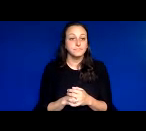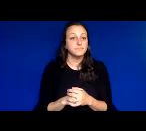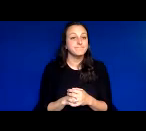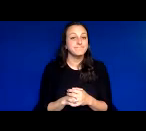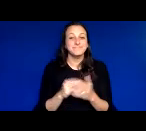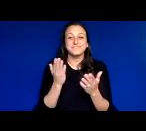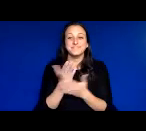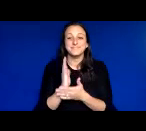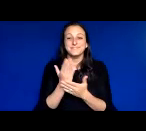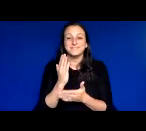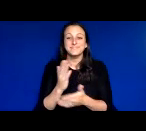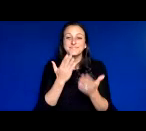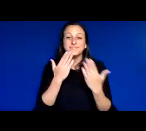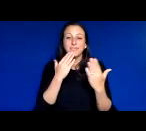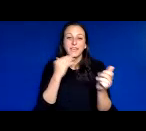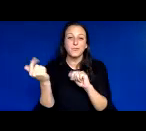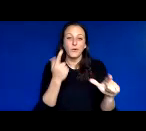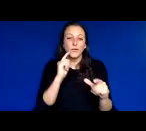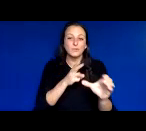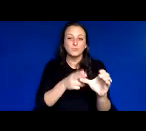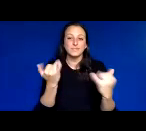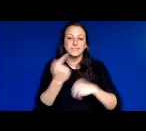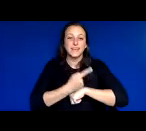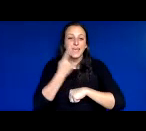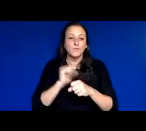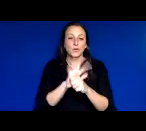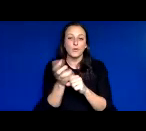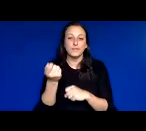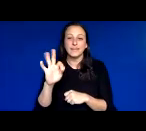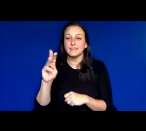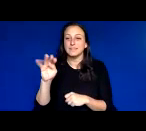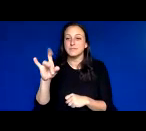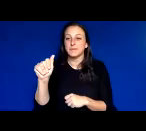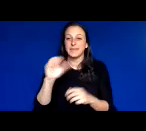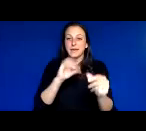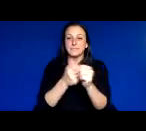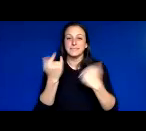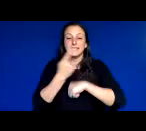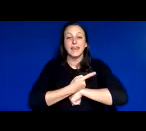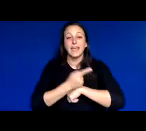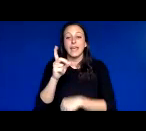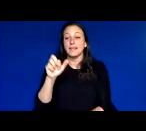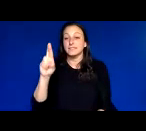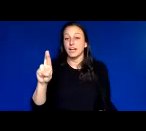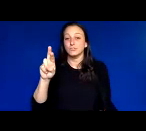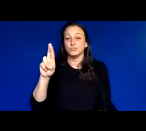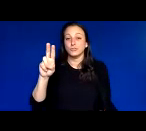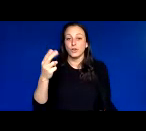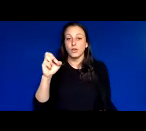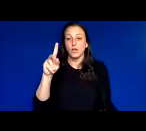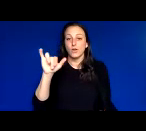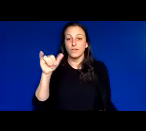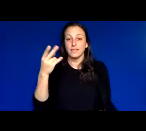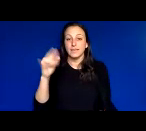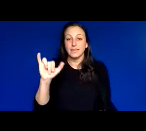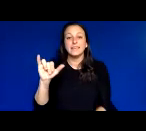All right, thanks for joining us for our COVID-19 media update for today. With us, we have Dr. Rachel Herlihy, State Epidemiologist